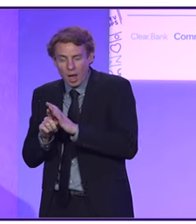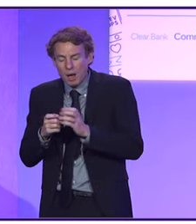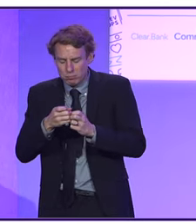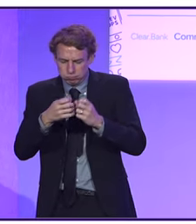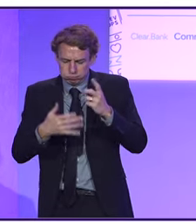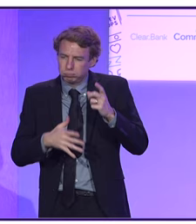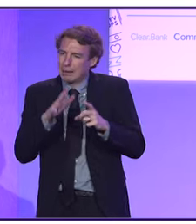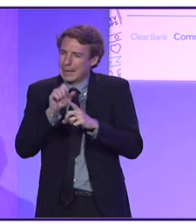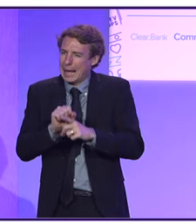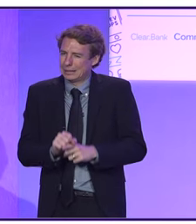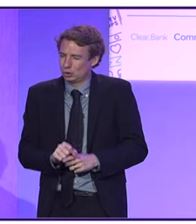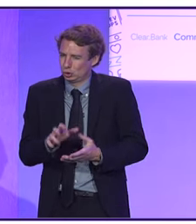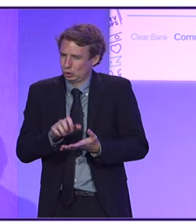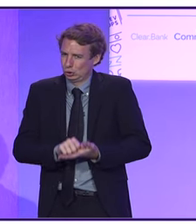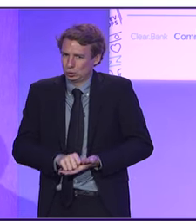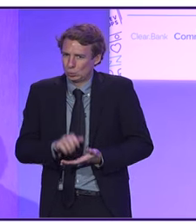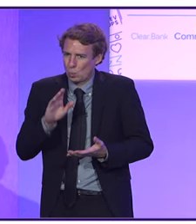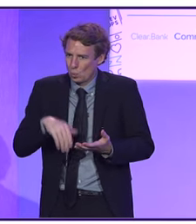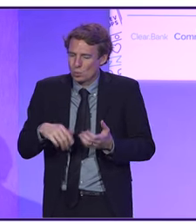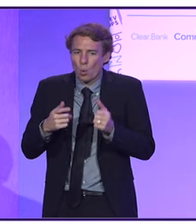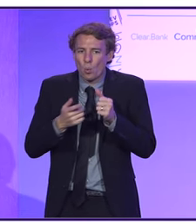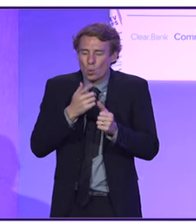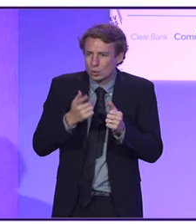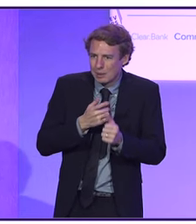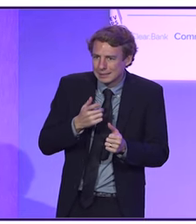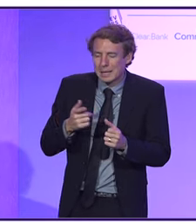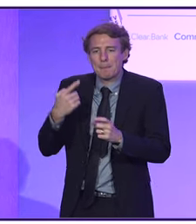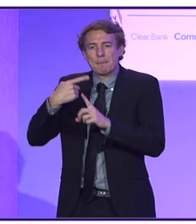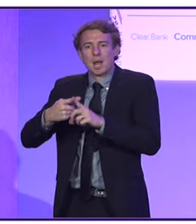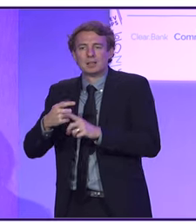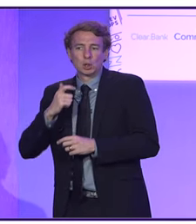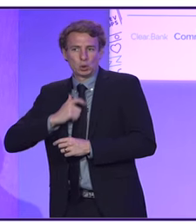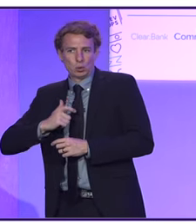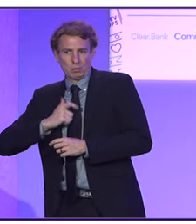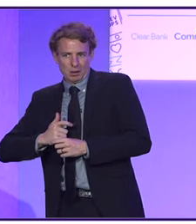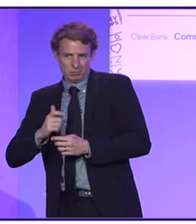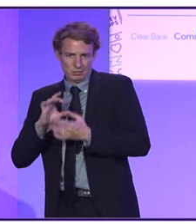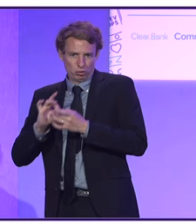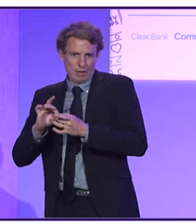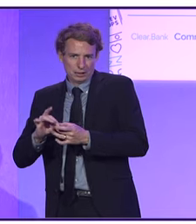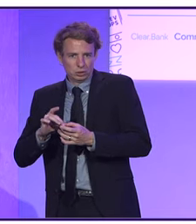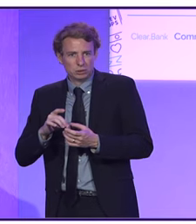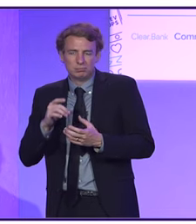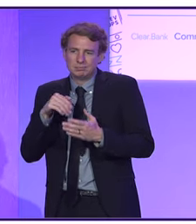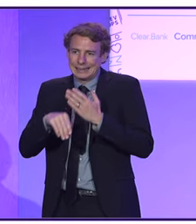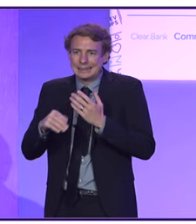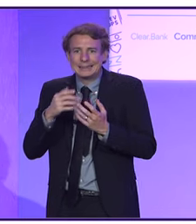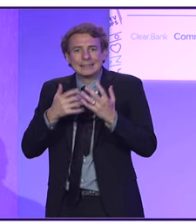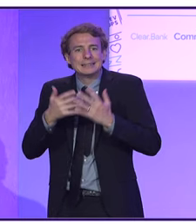So it's a really nice way of capturing both the automated and the sort of human interaction between your observability data as well.